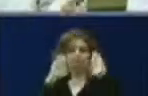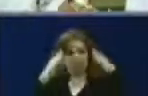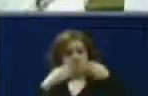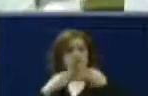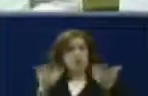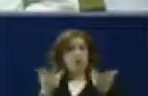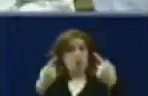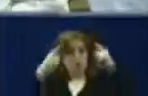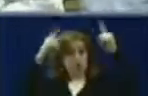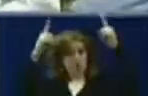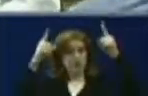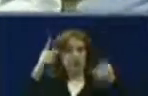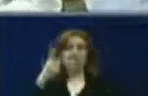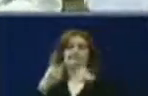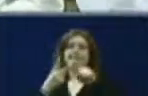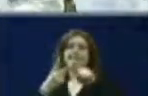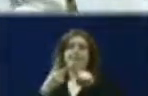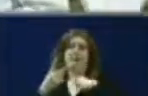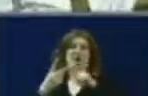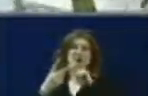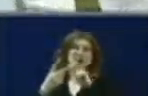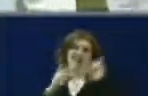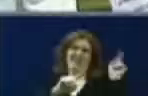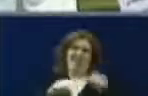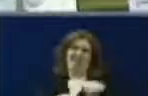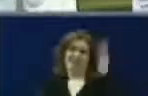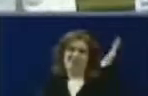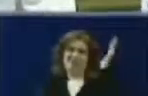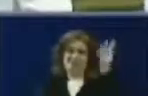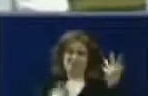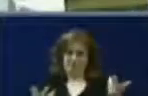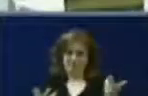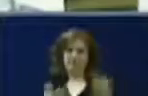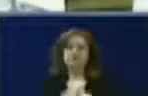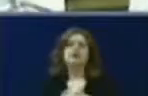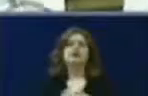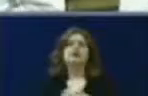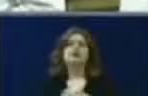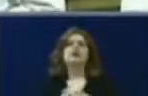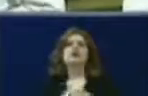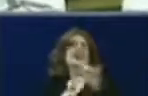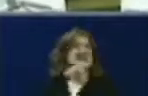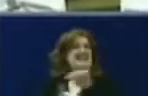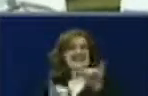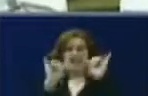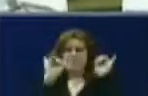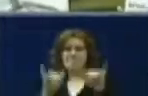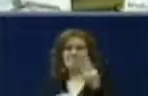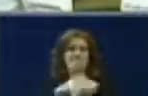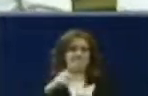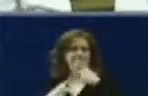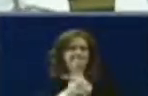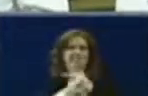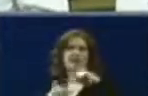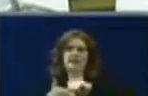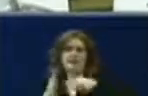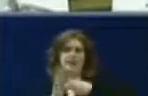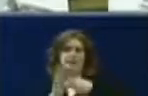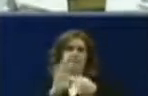The second one is what I really came here for. We need that same kind of metric for the other definition